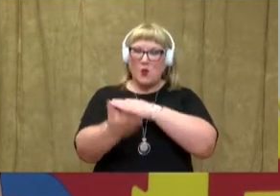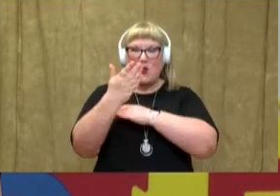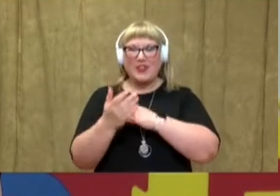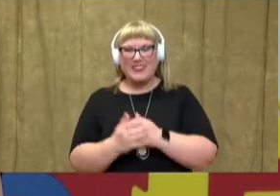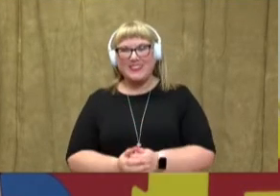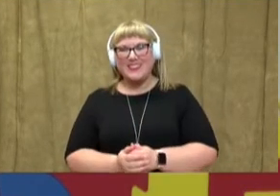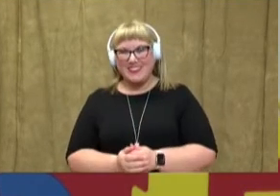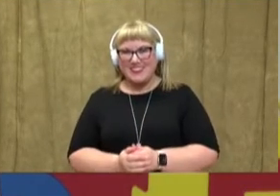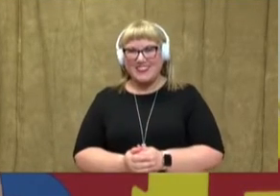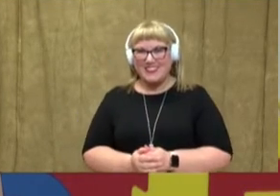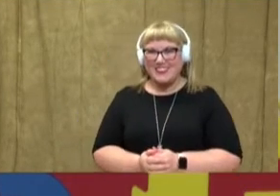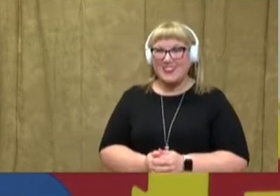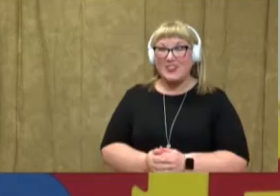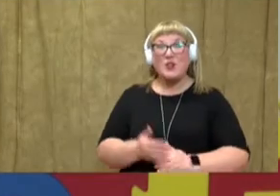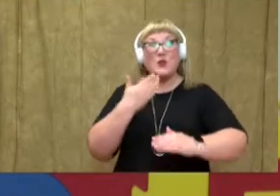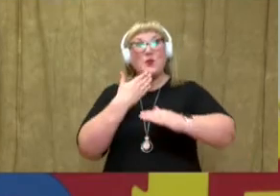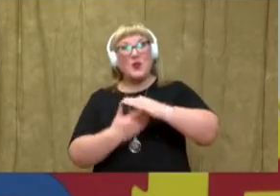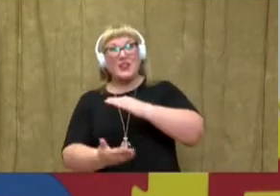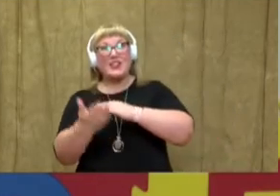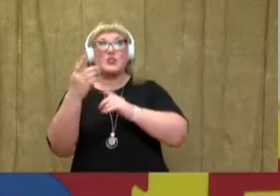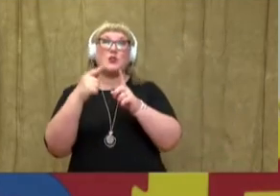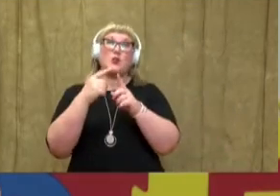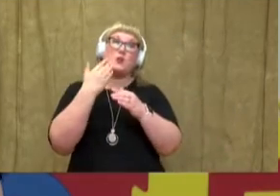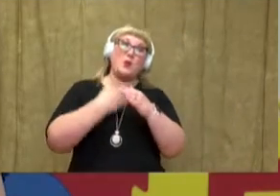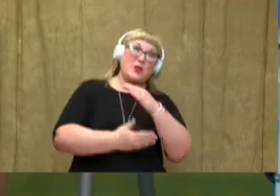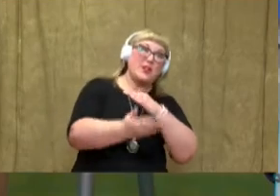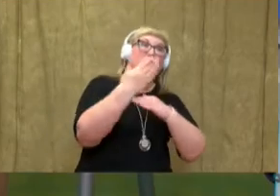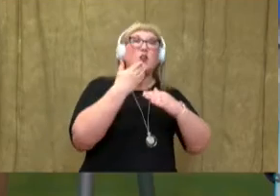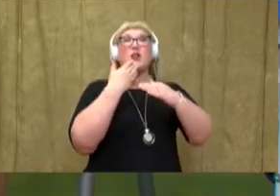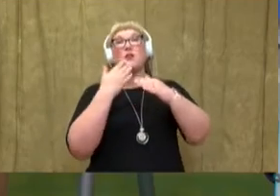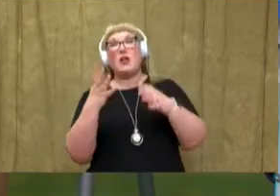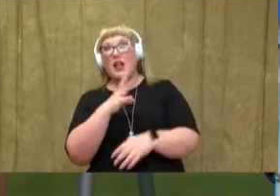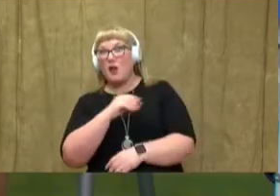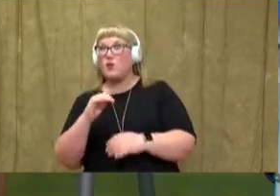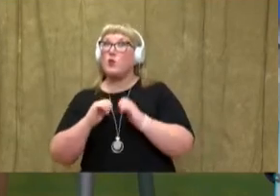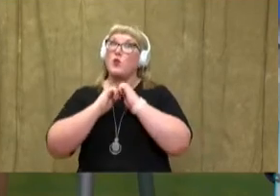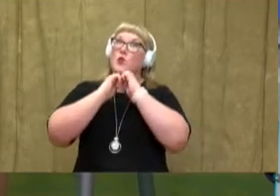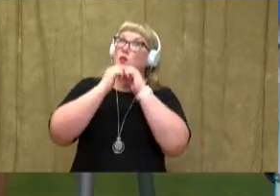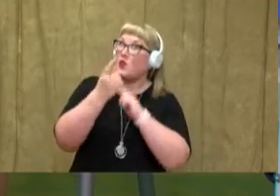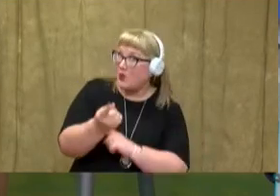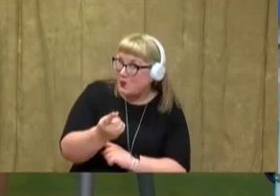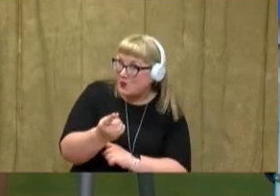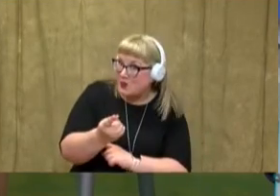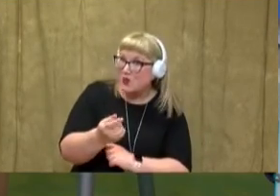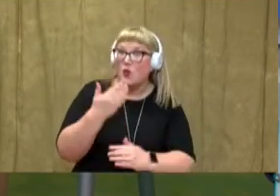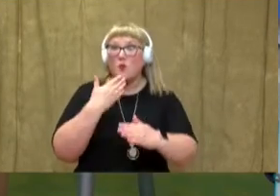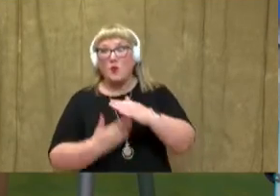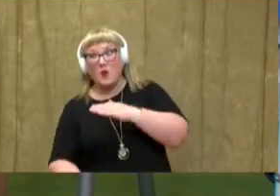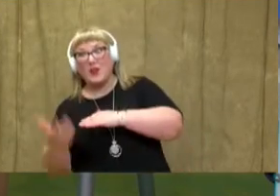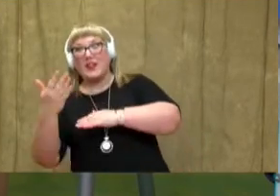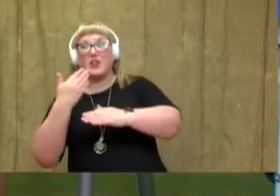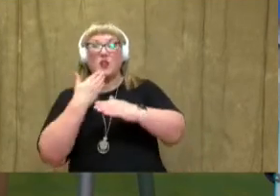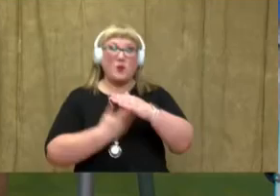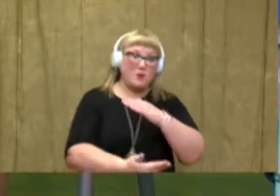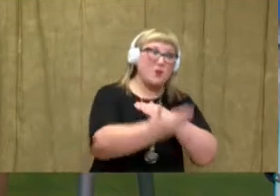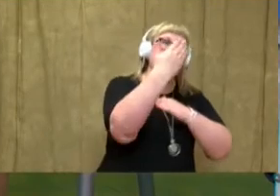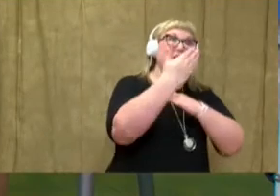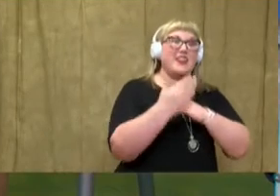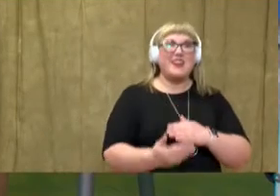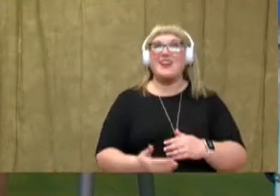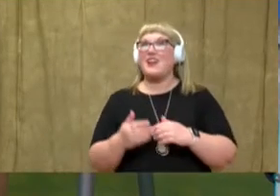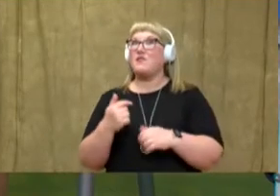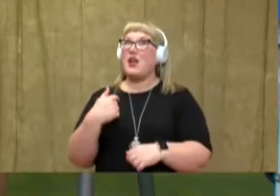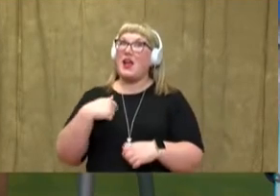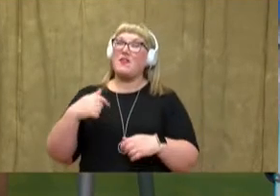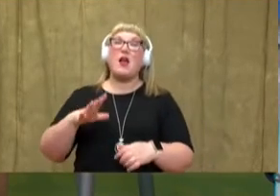okay? All right. Good morning, and how do you do? Good